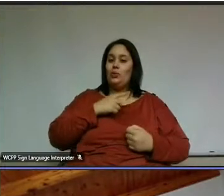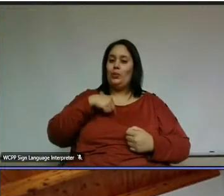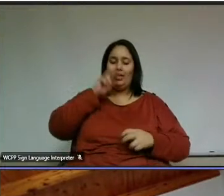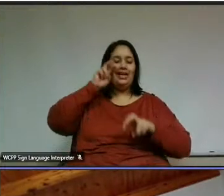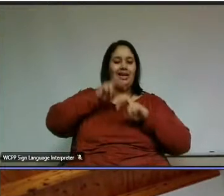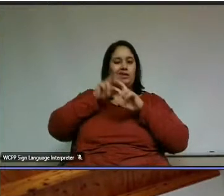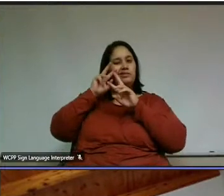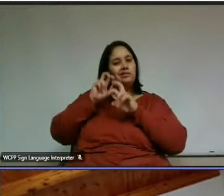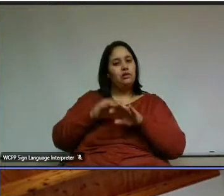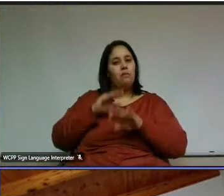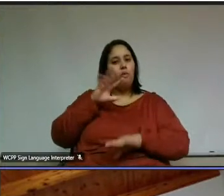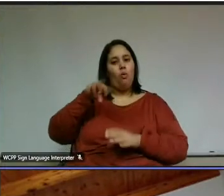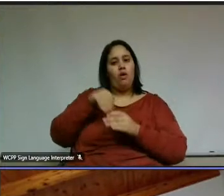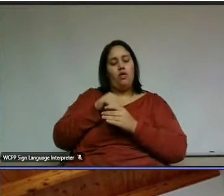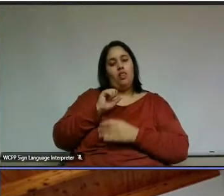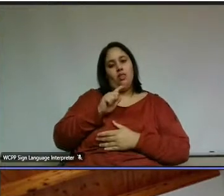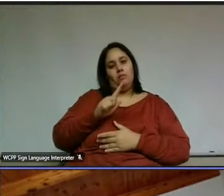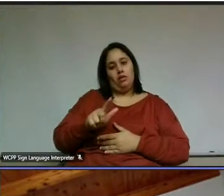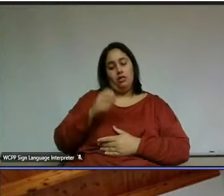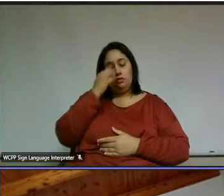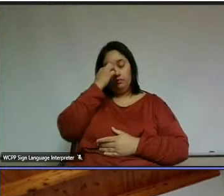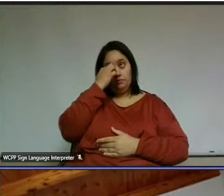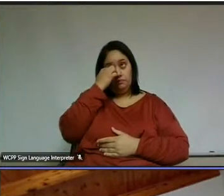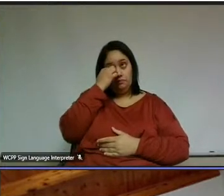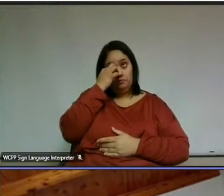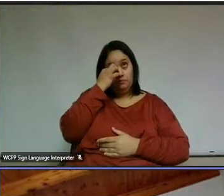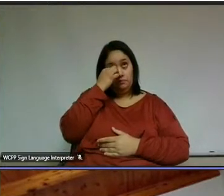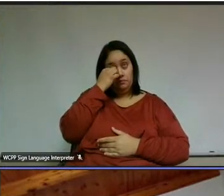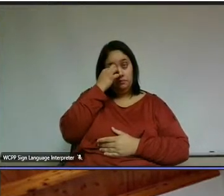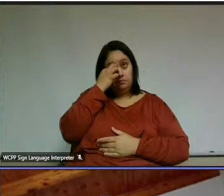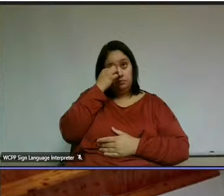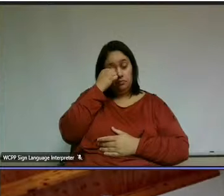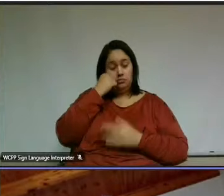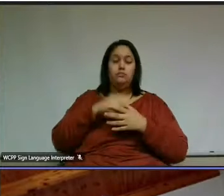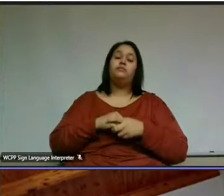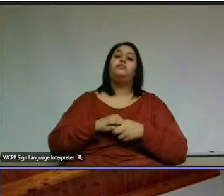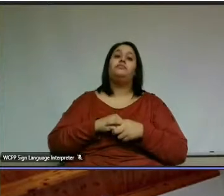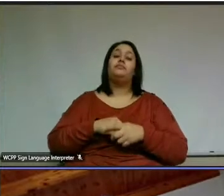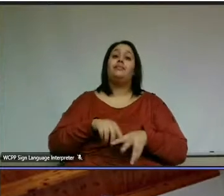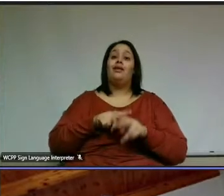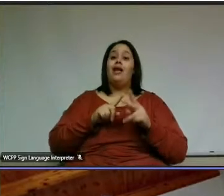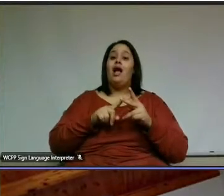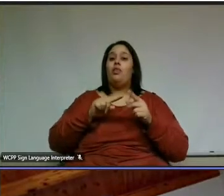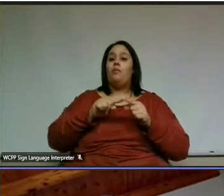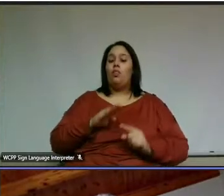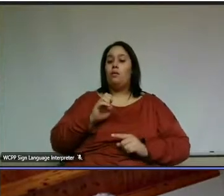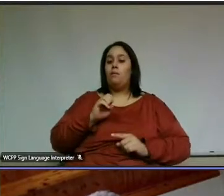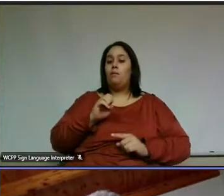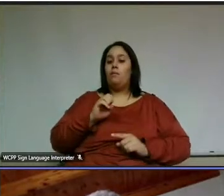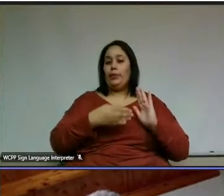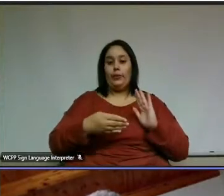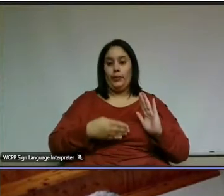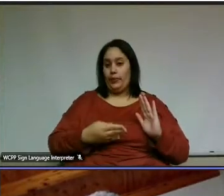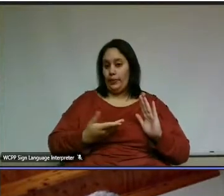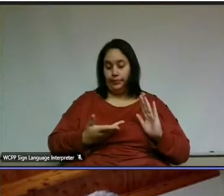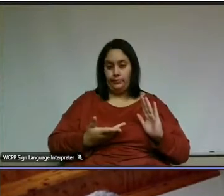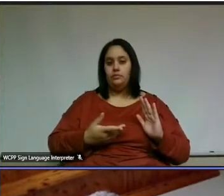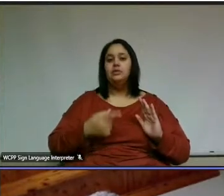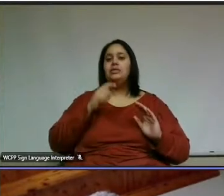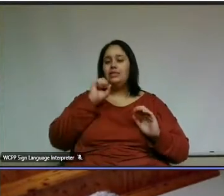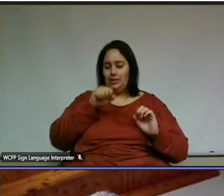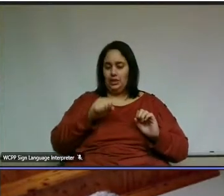to look at in the bill. The other thing that the bill is not strong on is looking at it. It does mention external